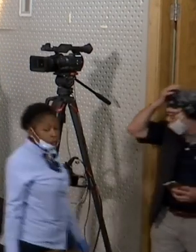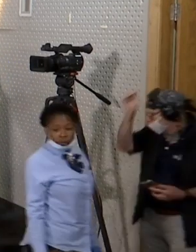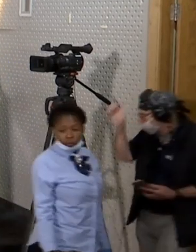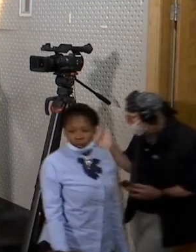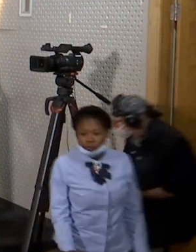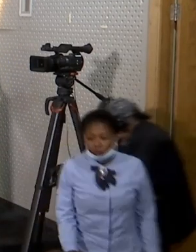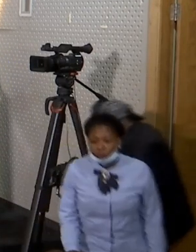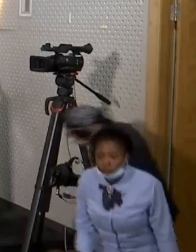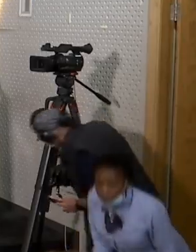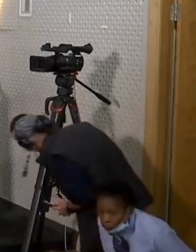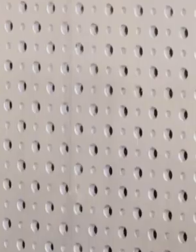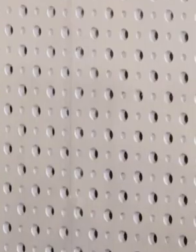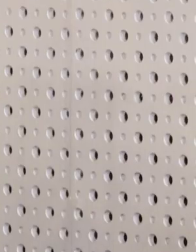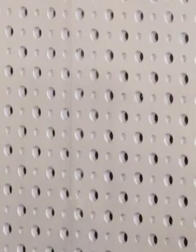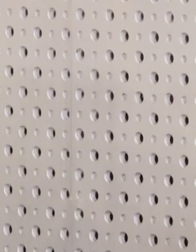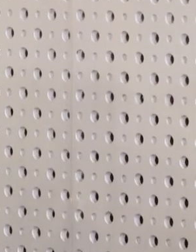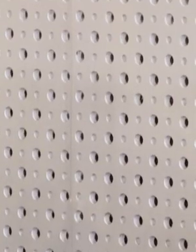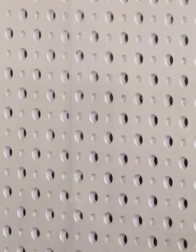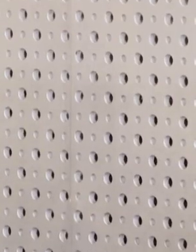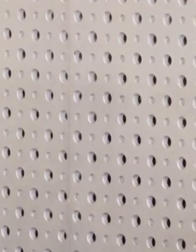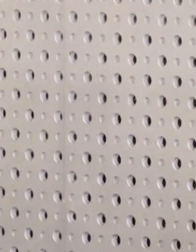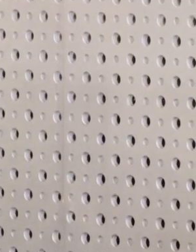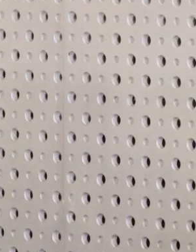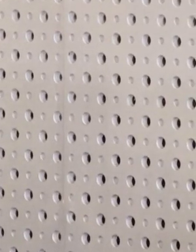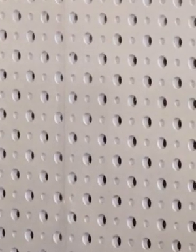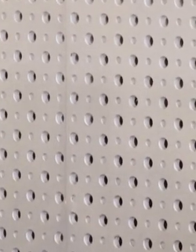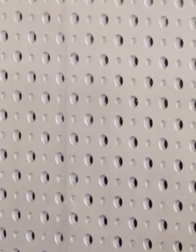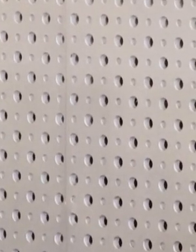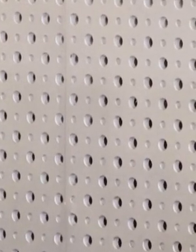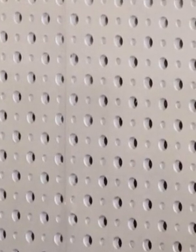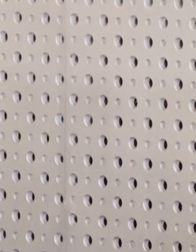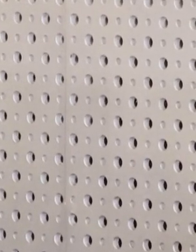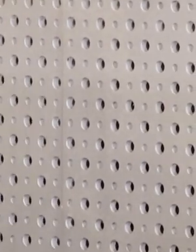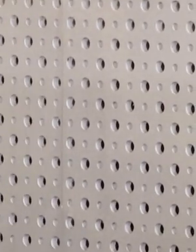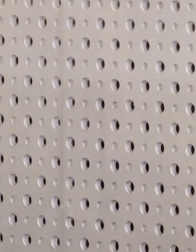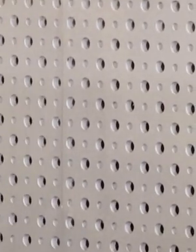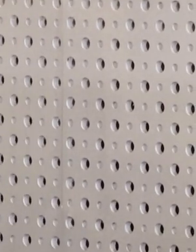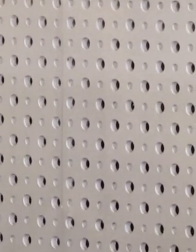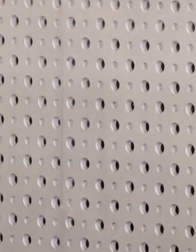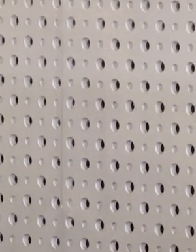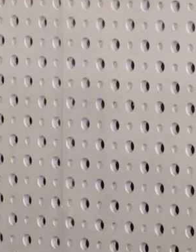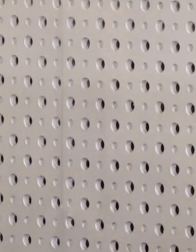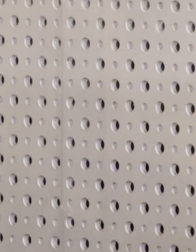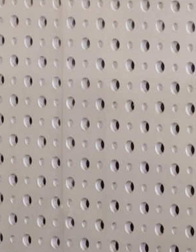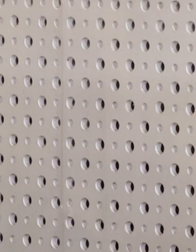Thank you, Minister Chavini. We will, I know that there is some.